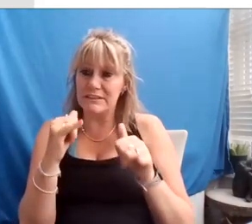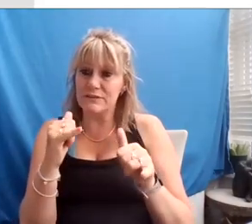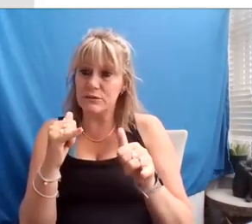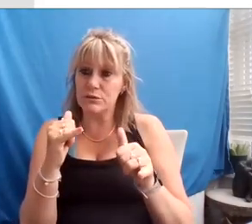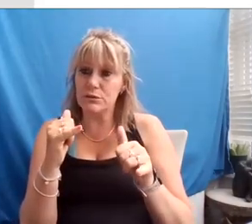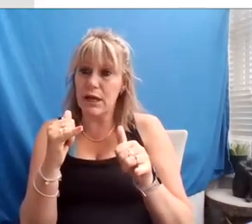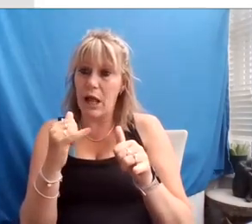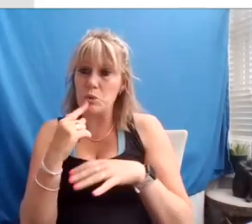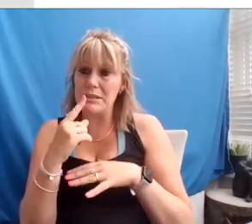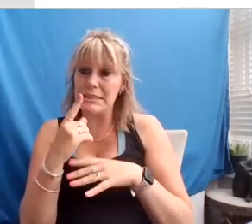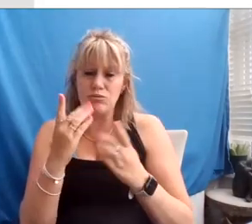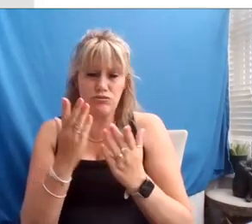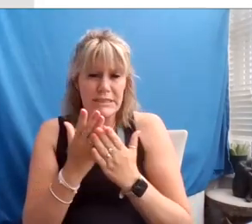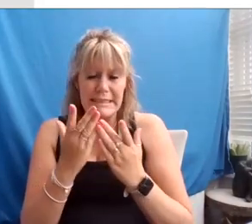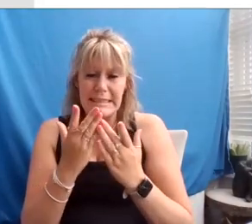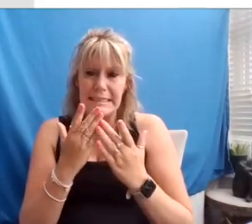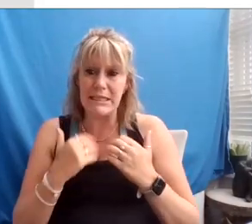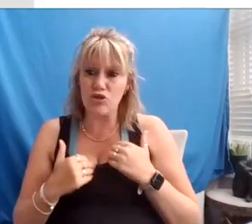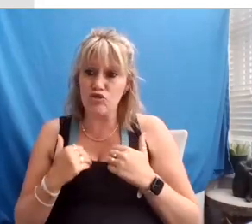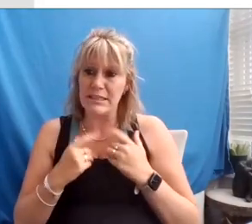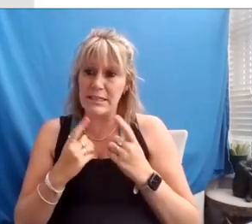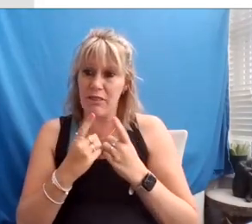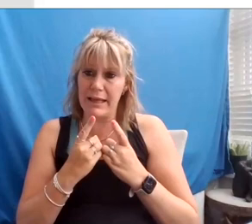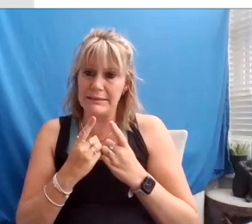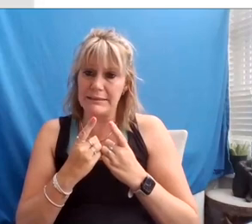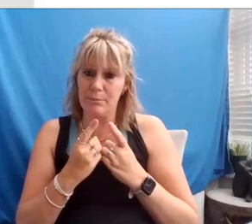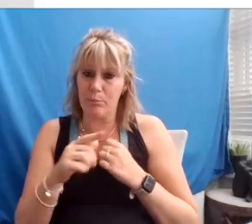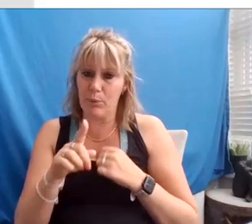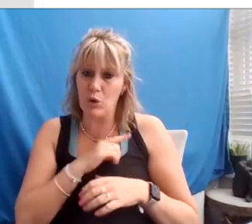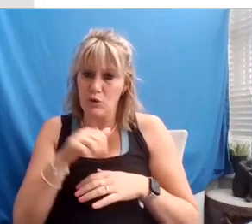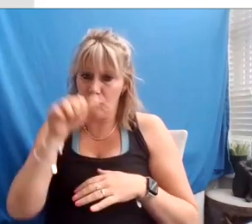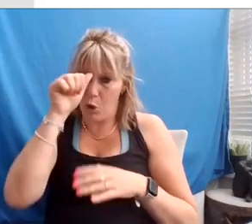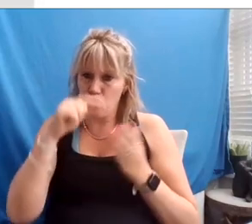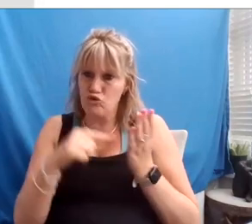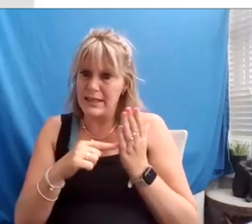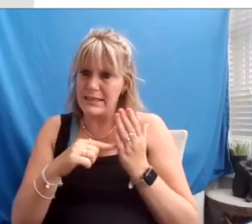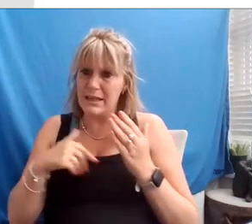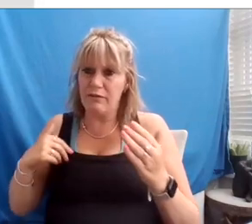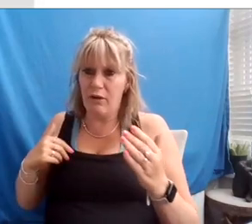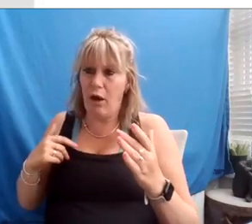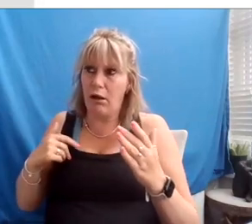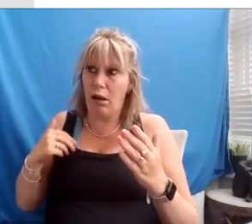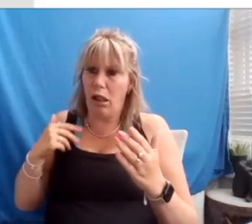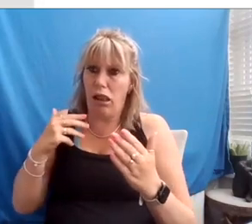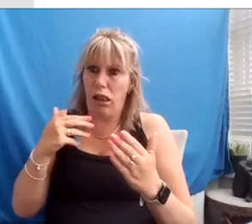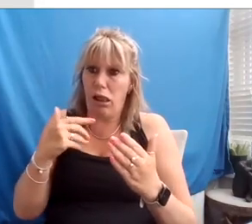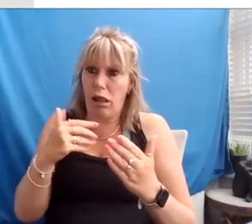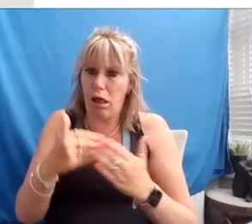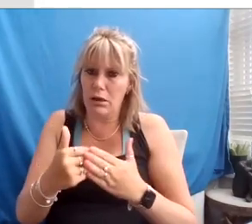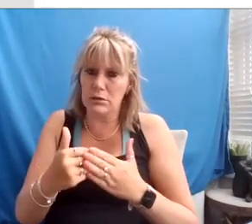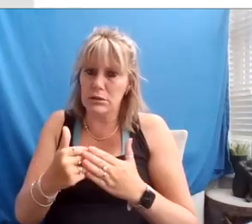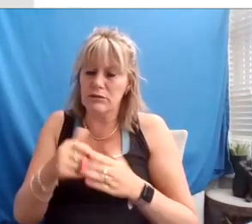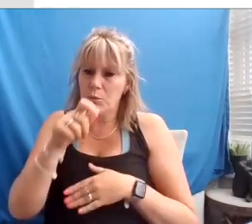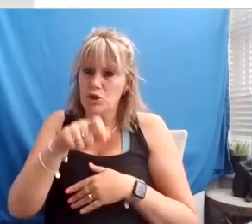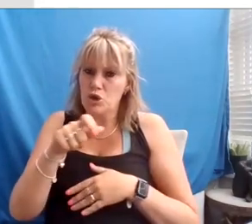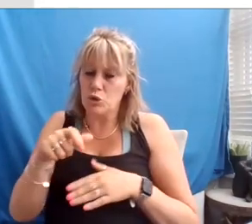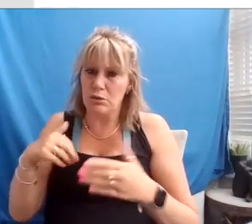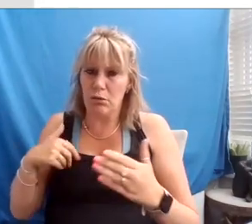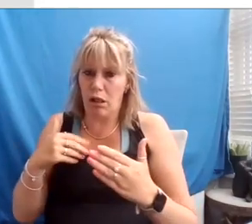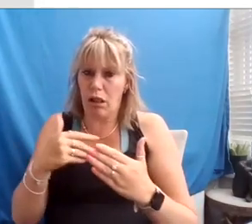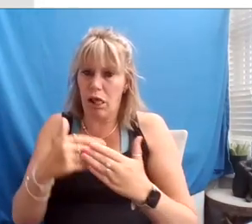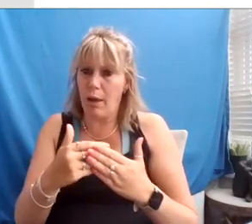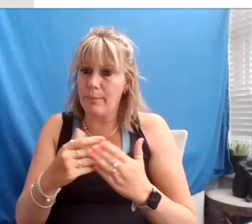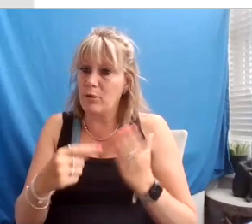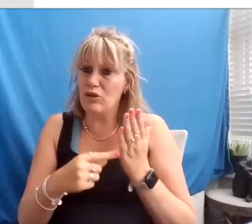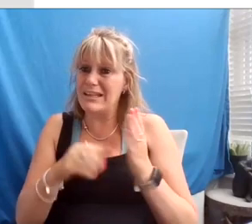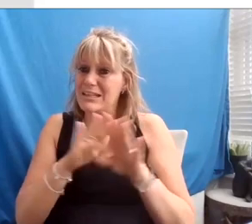very interesting things because I remember you've known Tracy for some time, since she was a student. I just wondered, as Tracy isn't here, whether there's